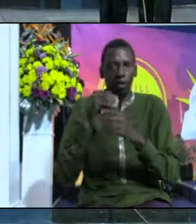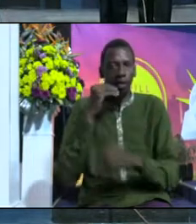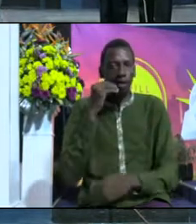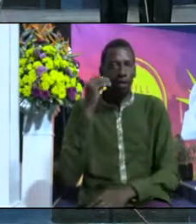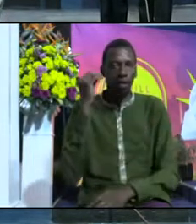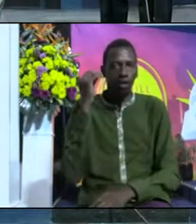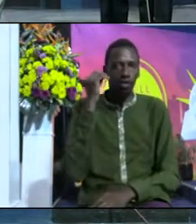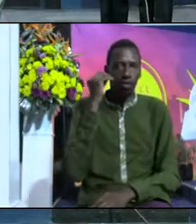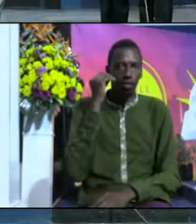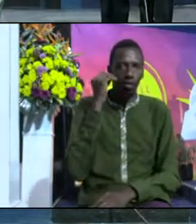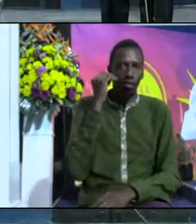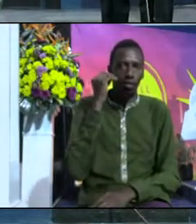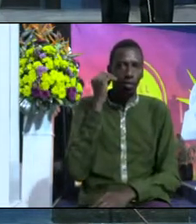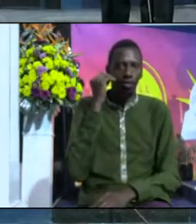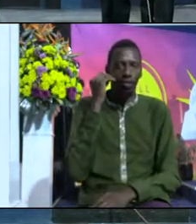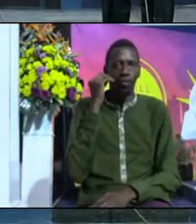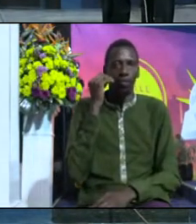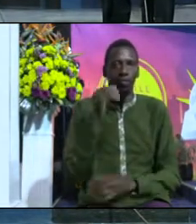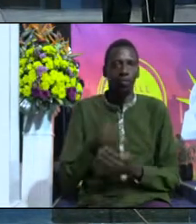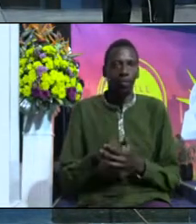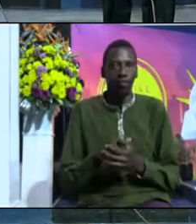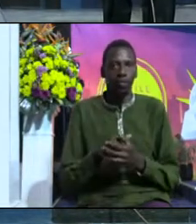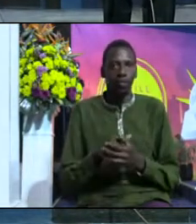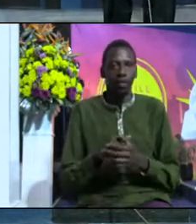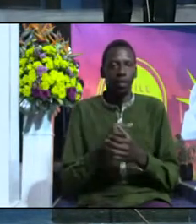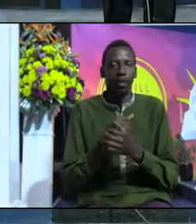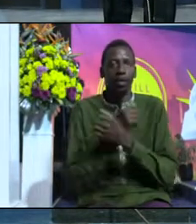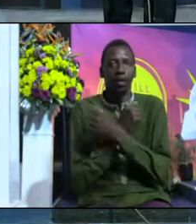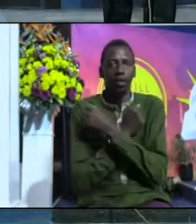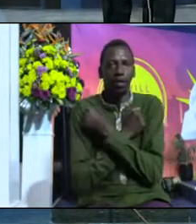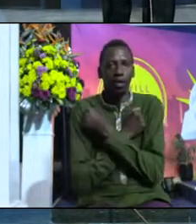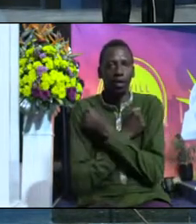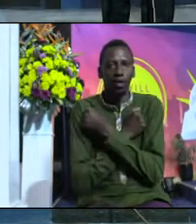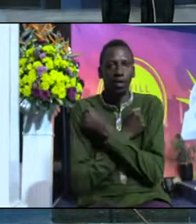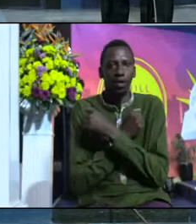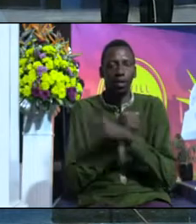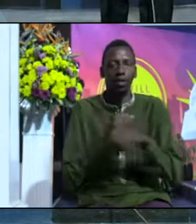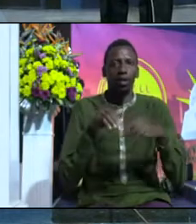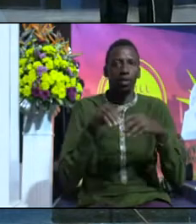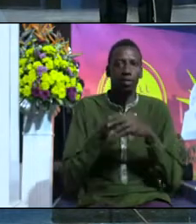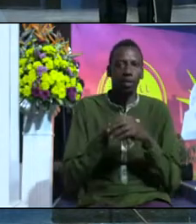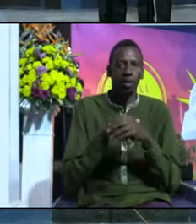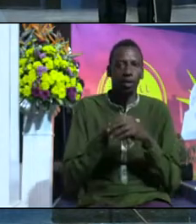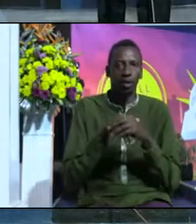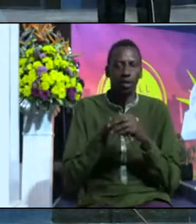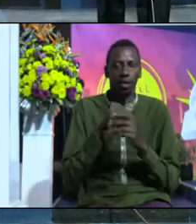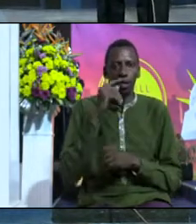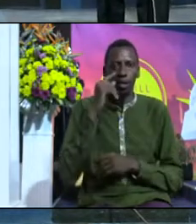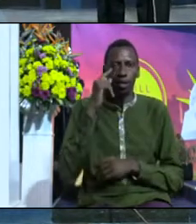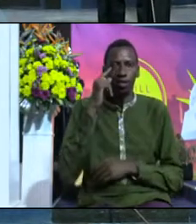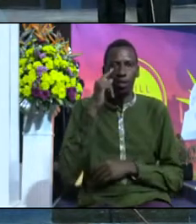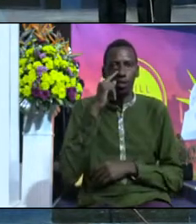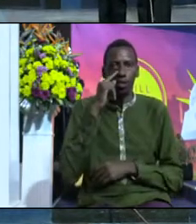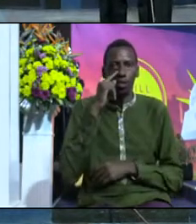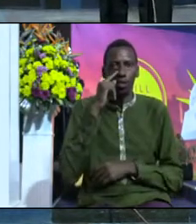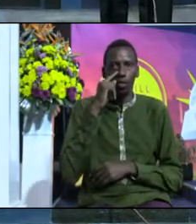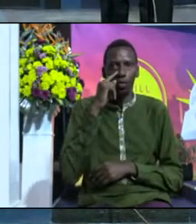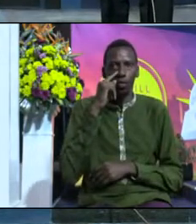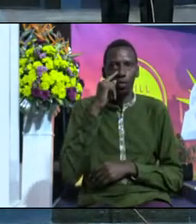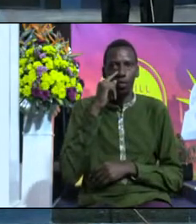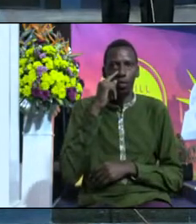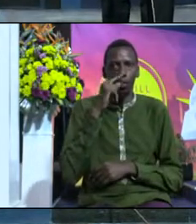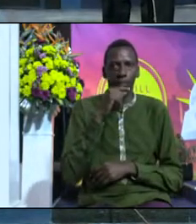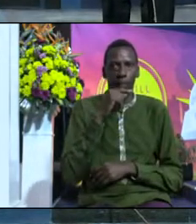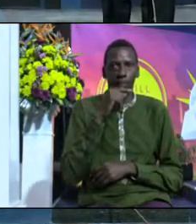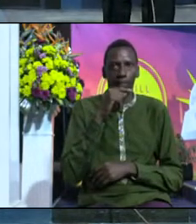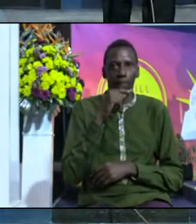Love at home. Oh yes! Love at